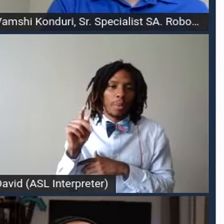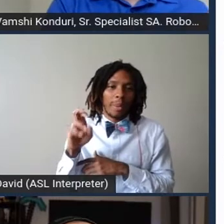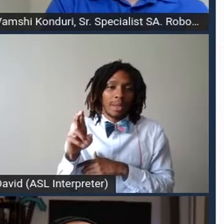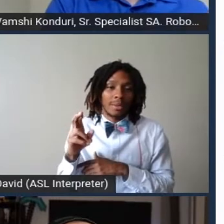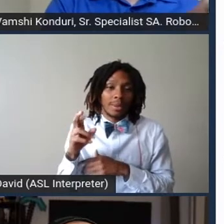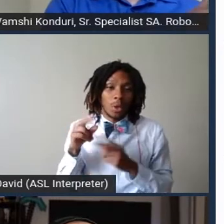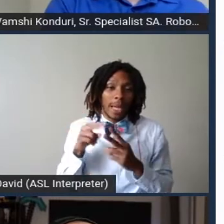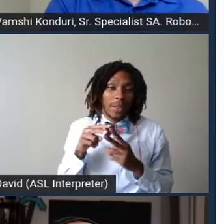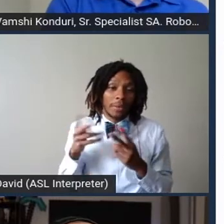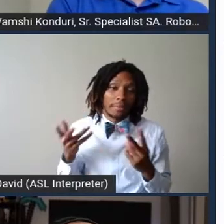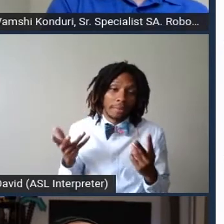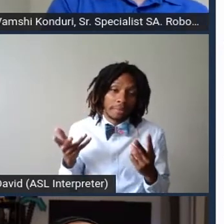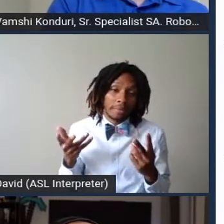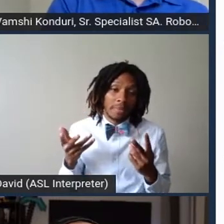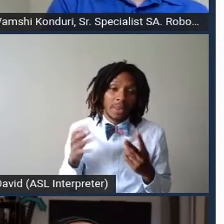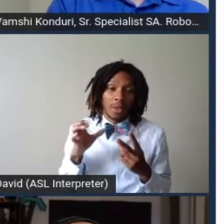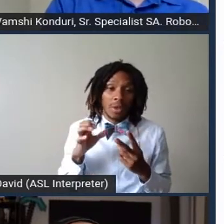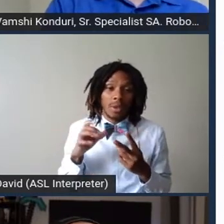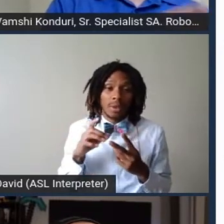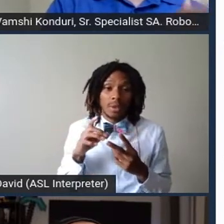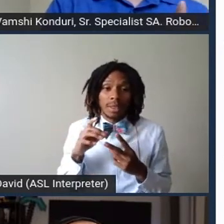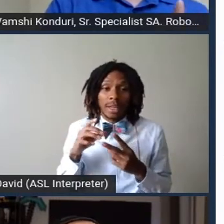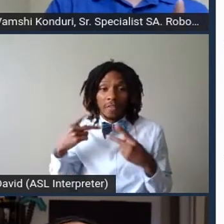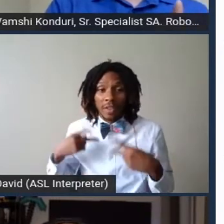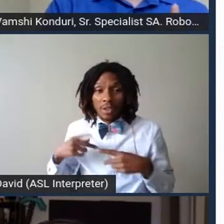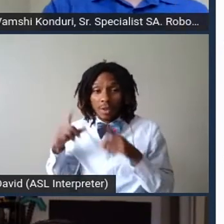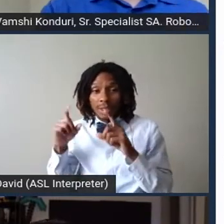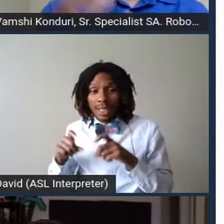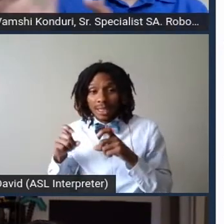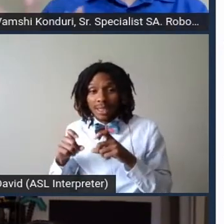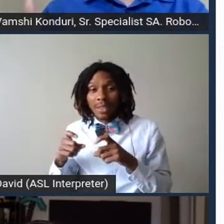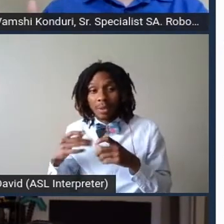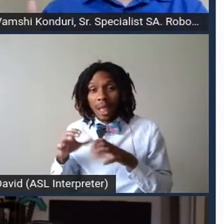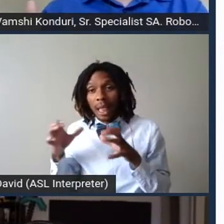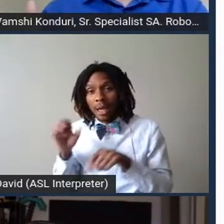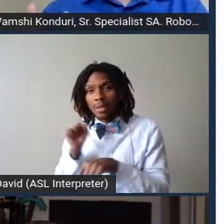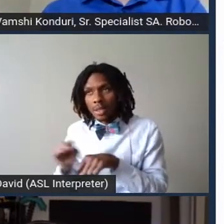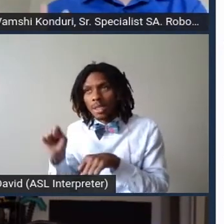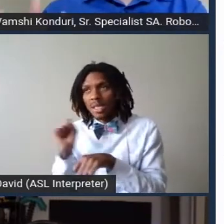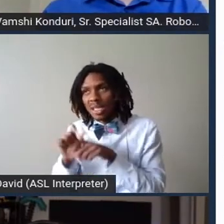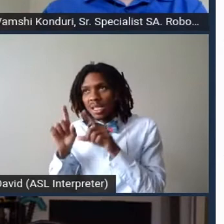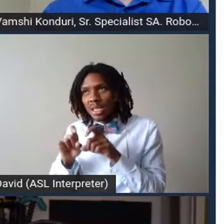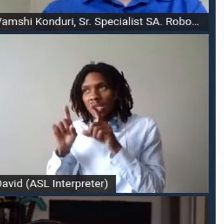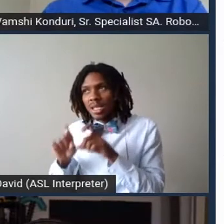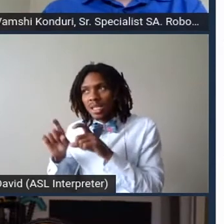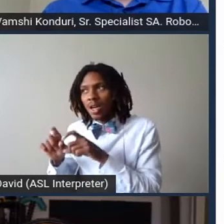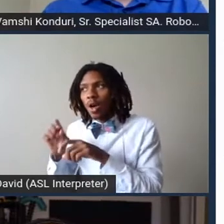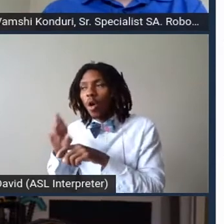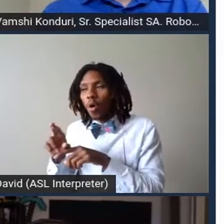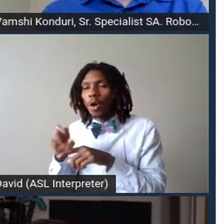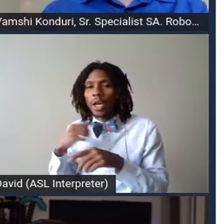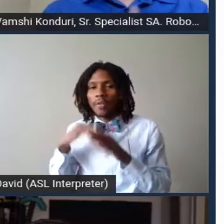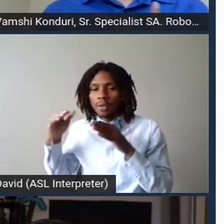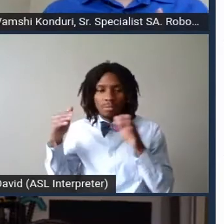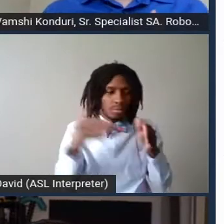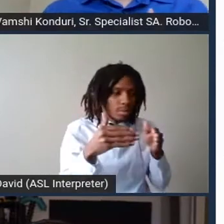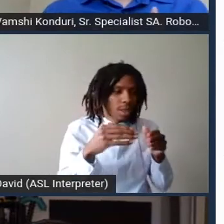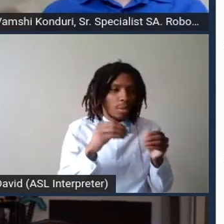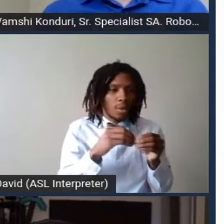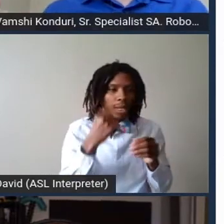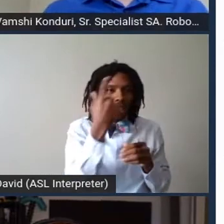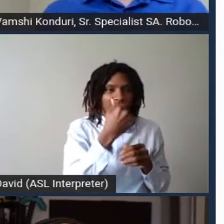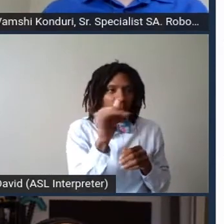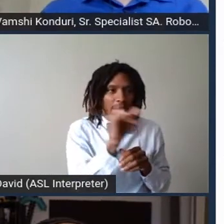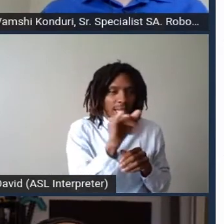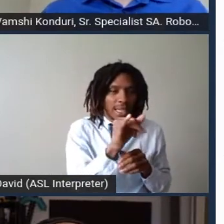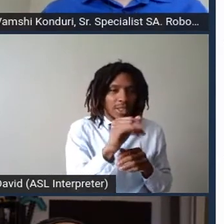to do the physical testing back again, which can be cumbersome, or you have to put a lot more effort into simulation